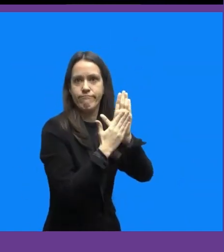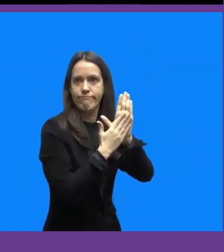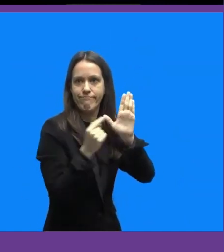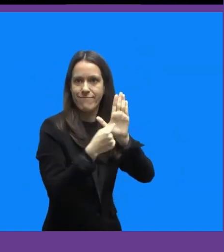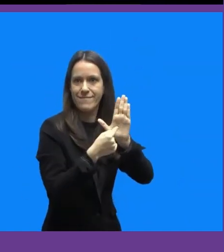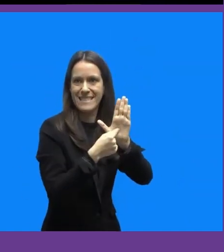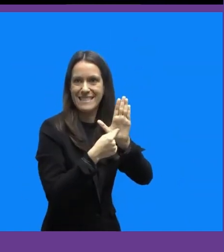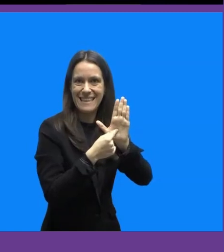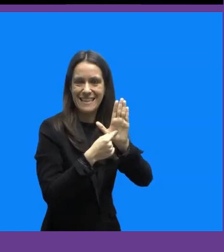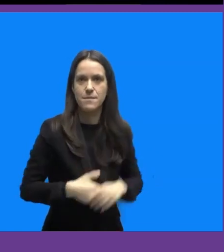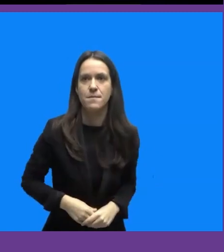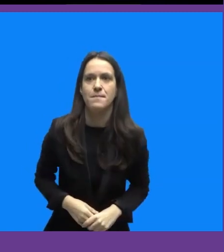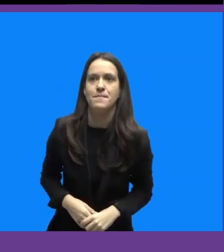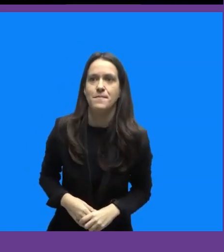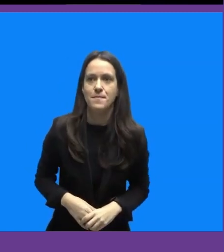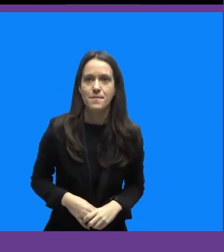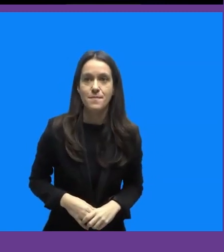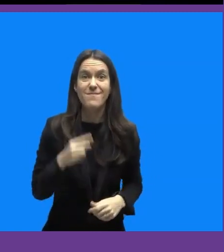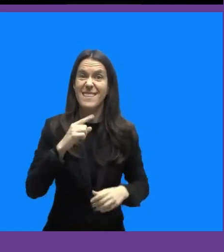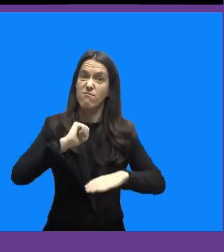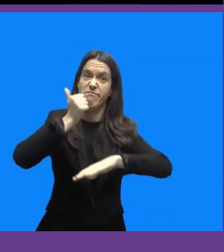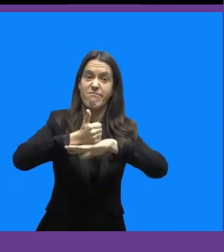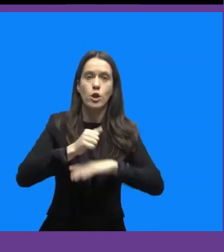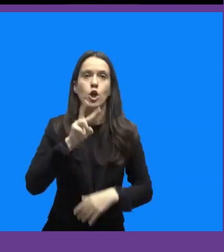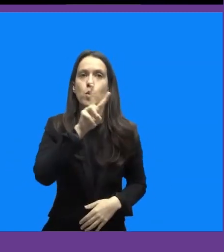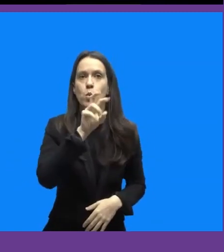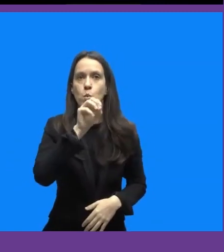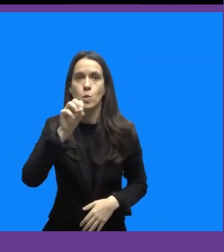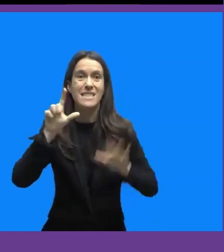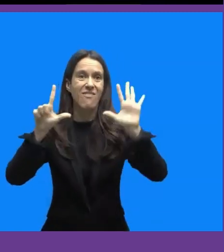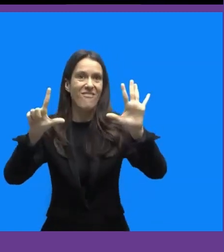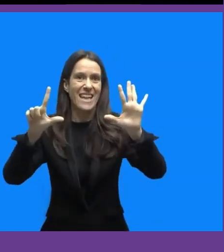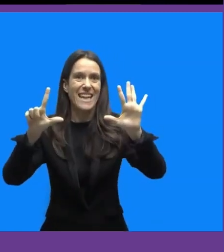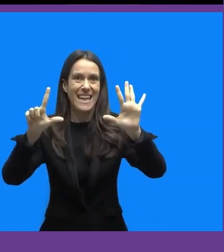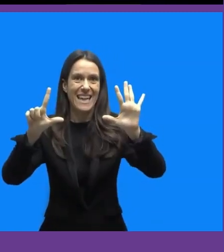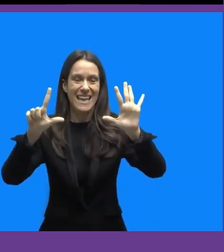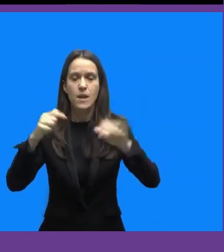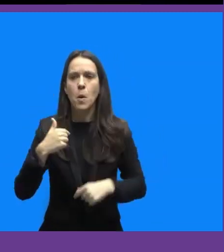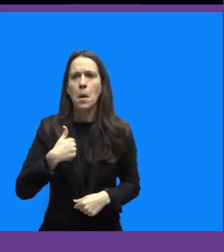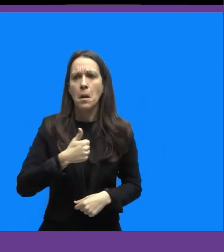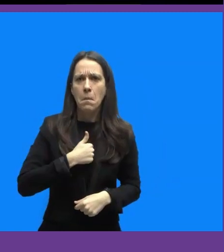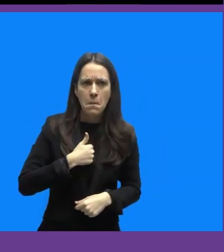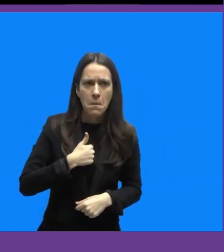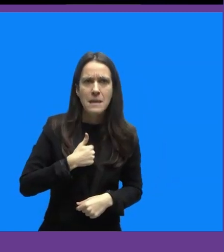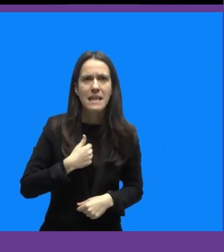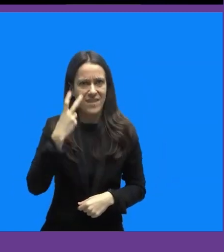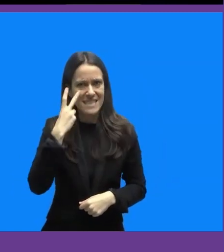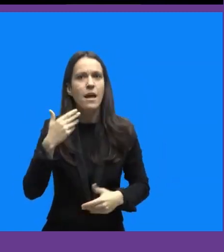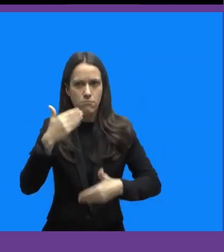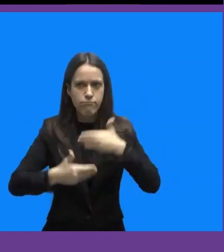one. Centre was set up in 2007, myself, and I'm clicking to go